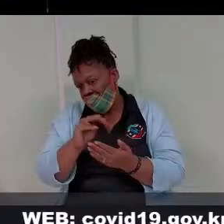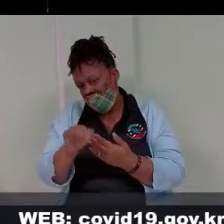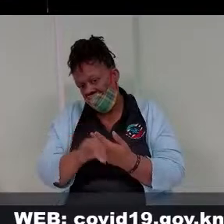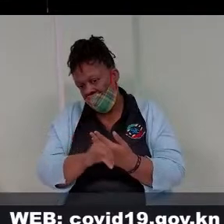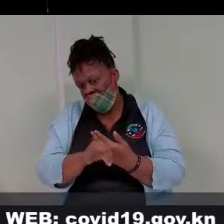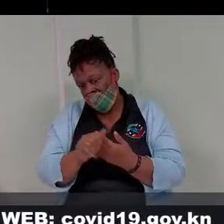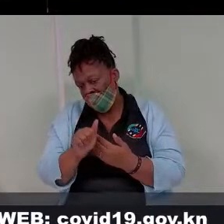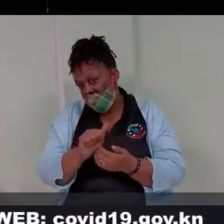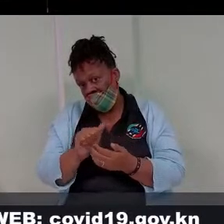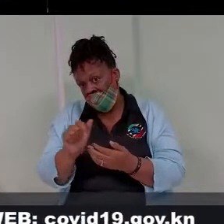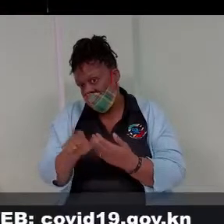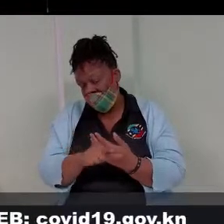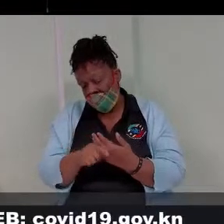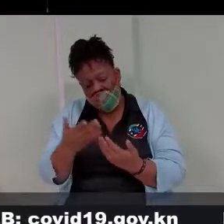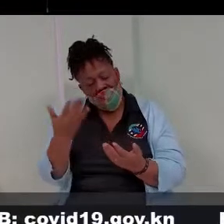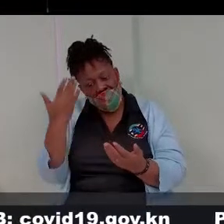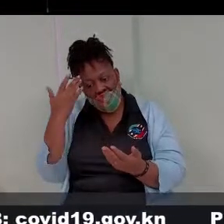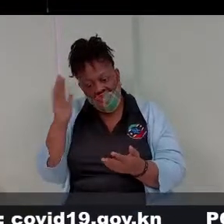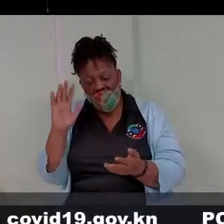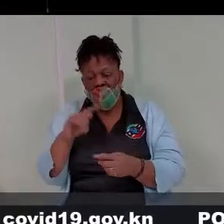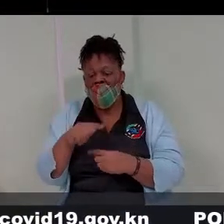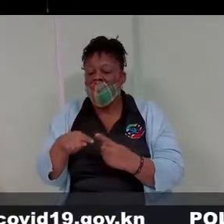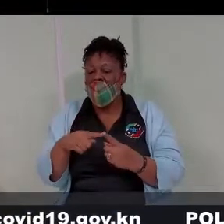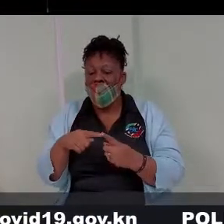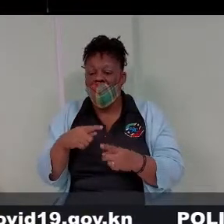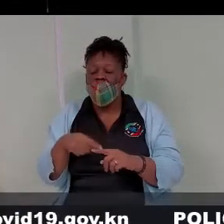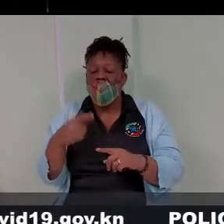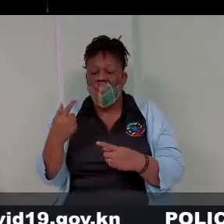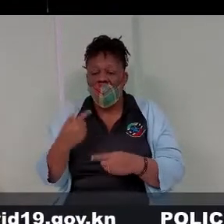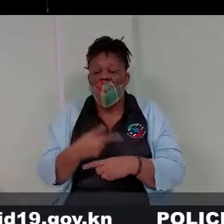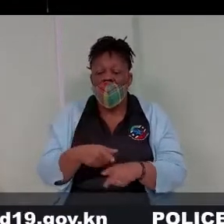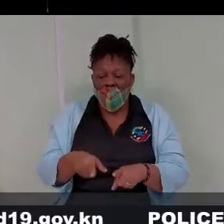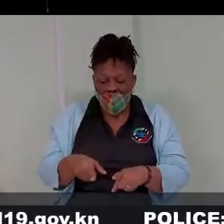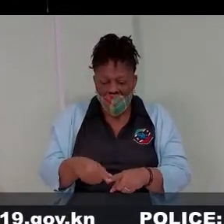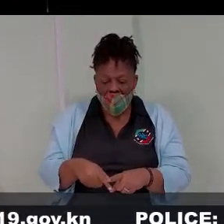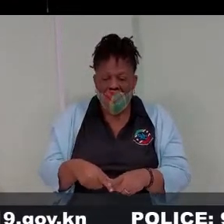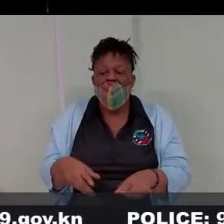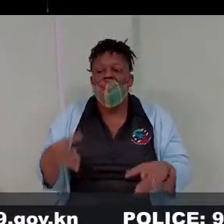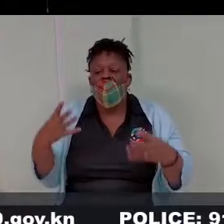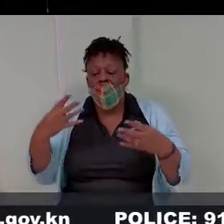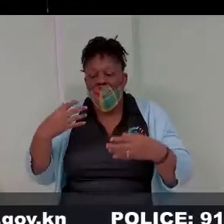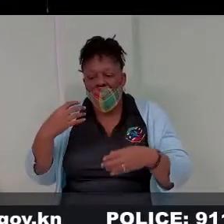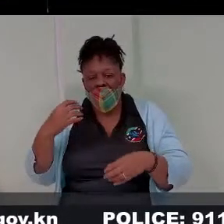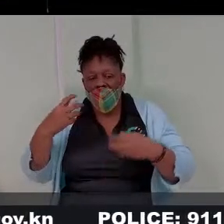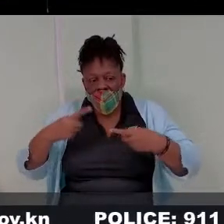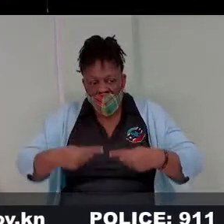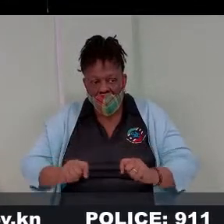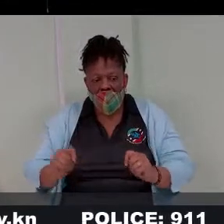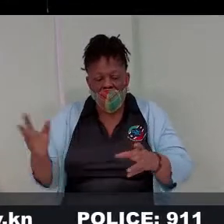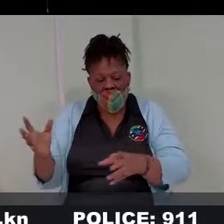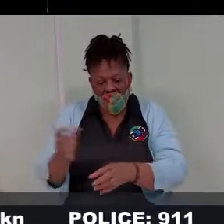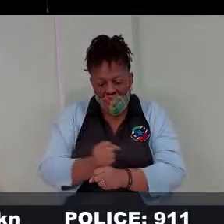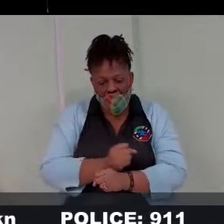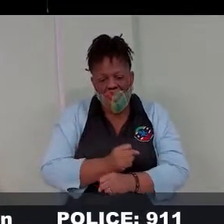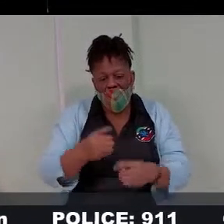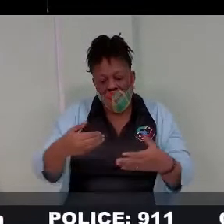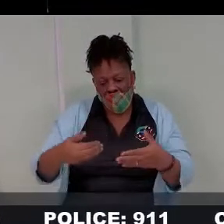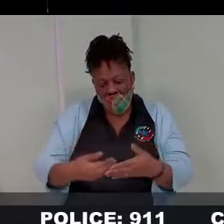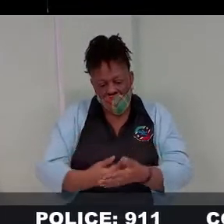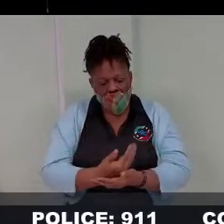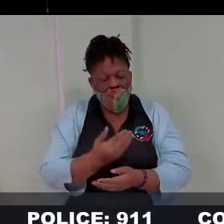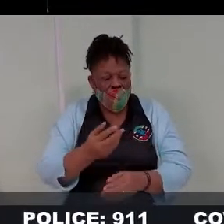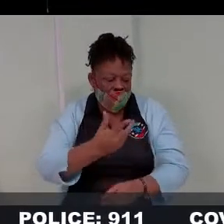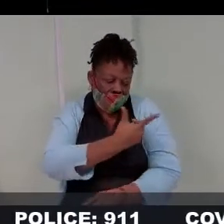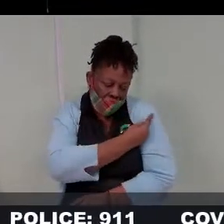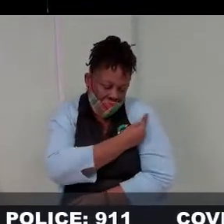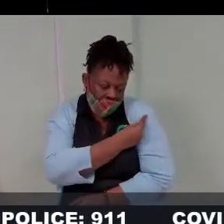to be very grateful for that. She also said that we are working on other avenues to get vaccines, because one of the things